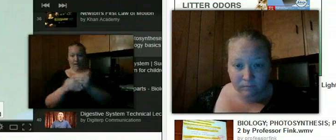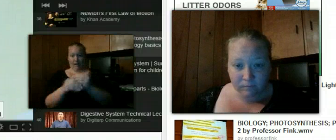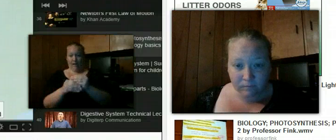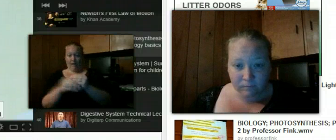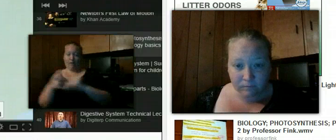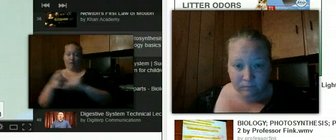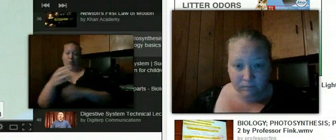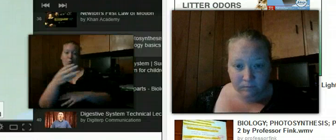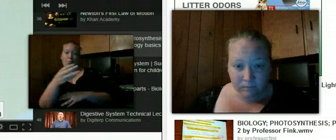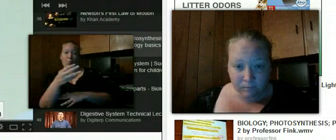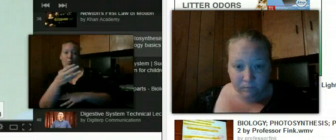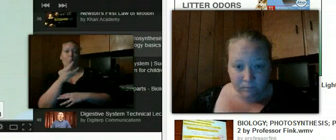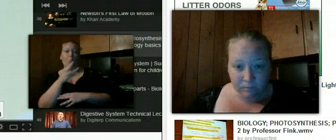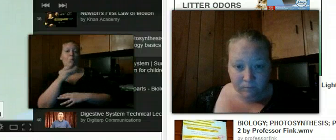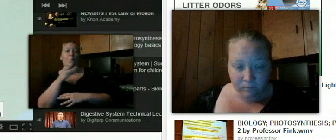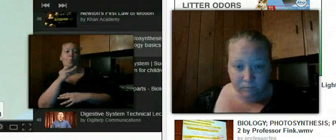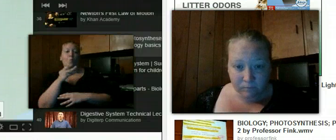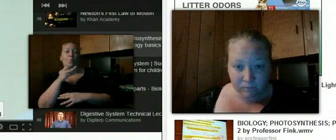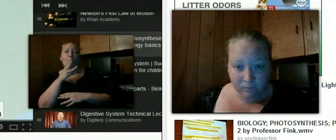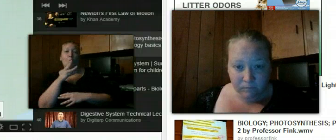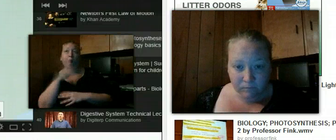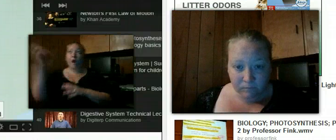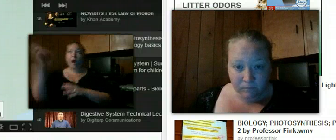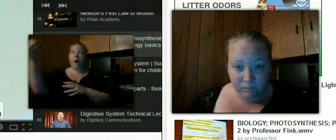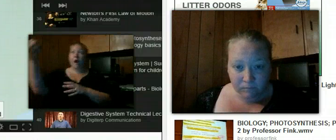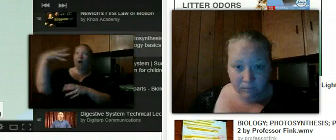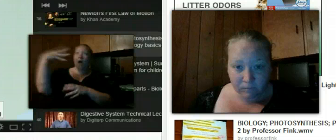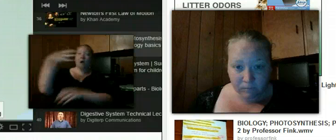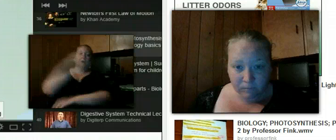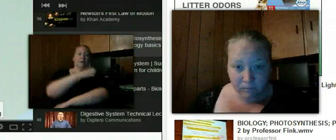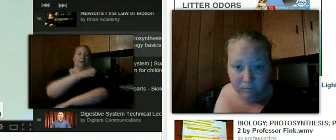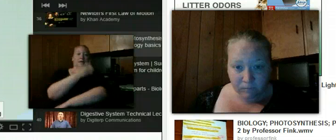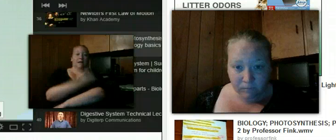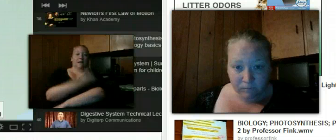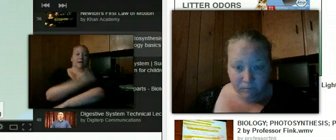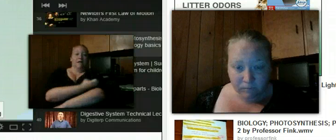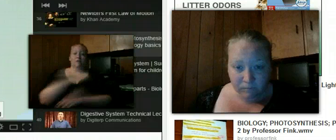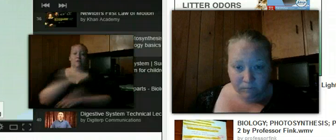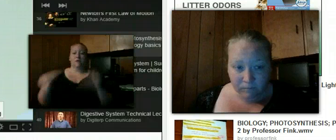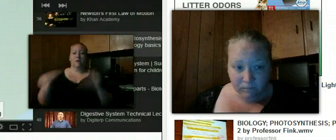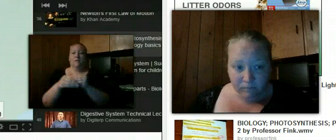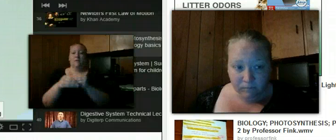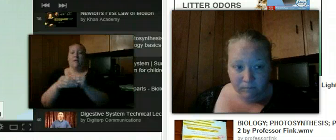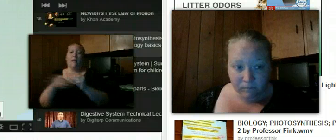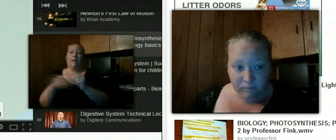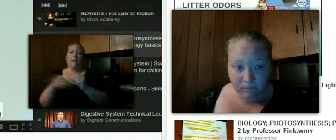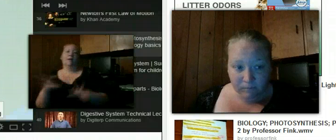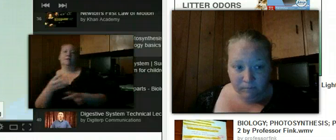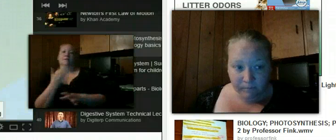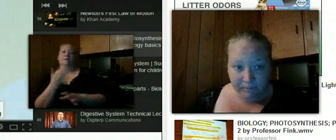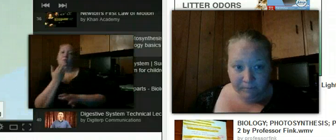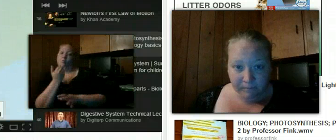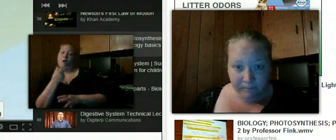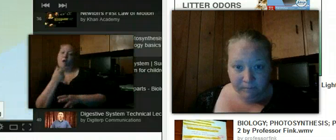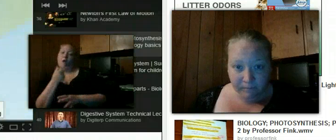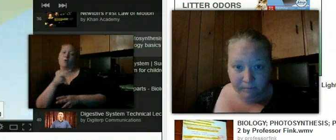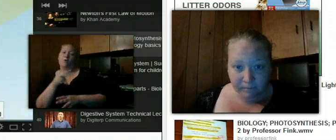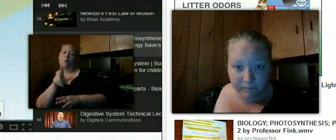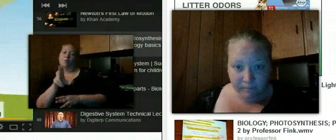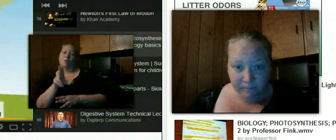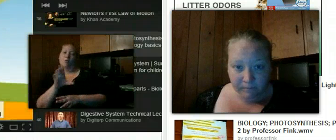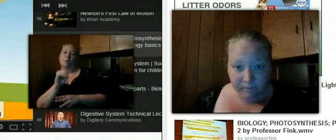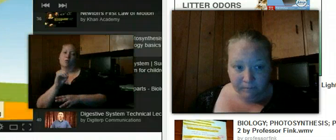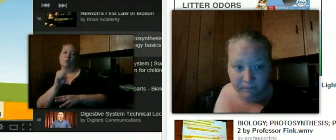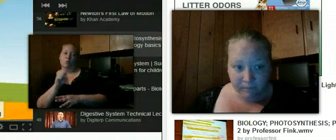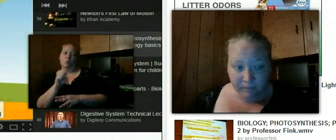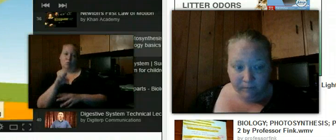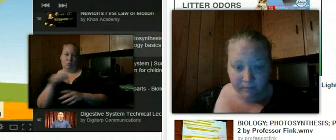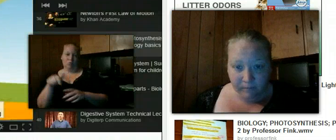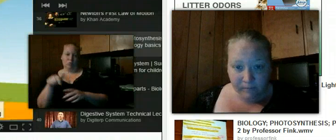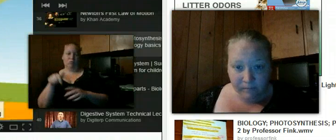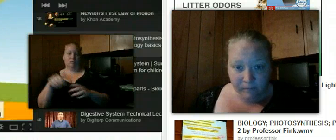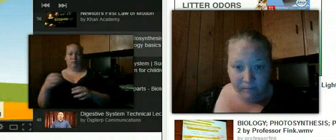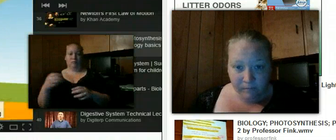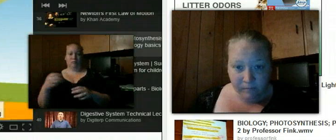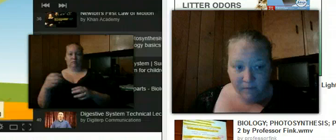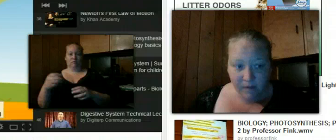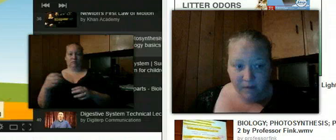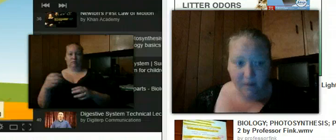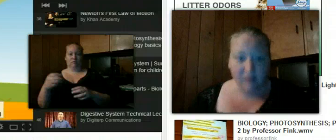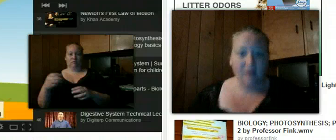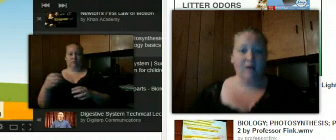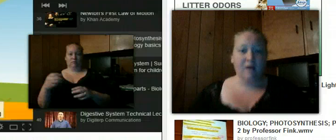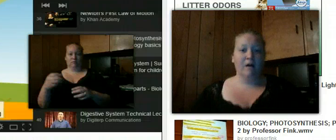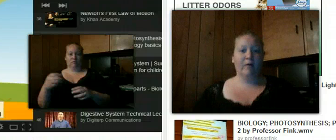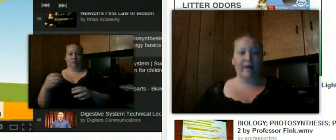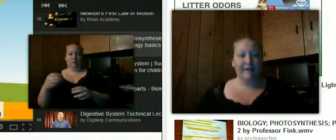light energy results in oxygen plus glucose for carbohydrates. The products formed are glucose